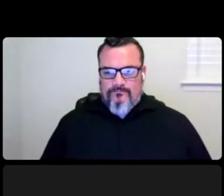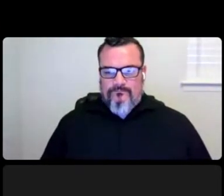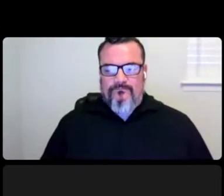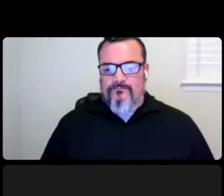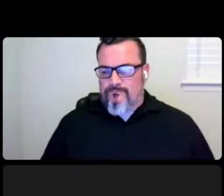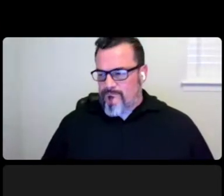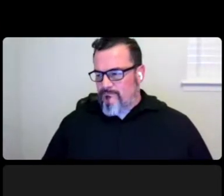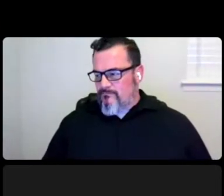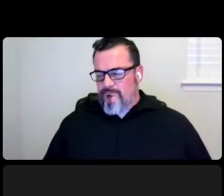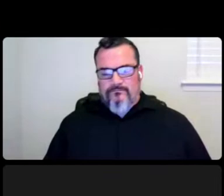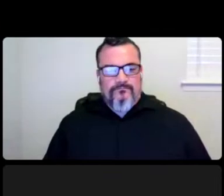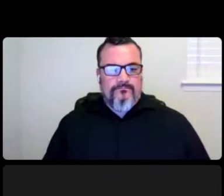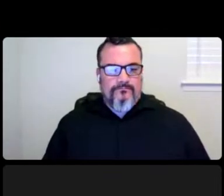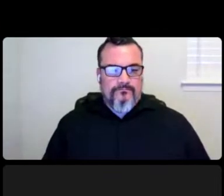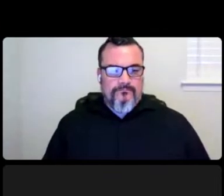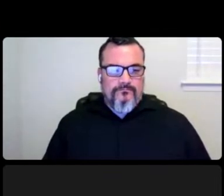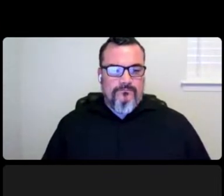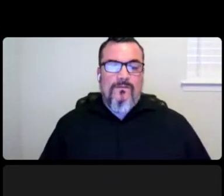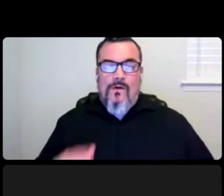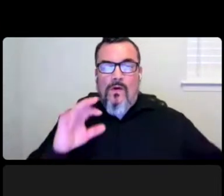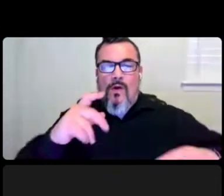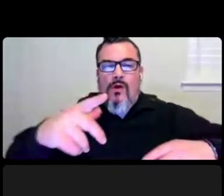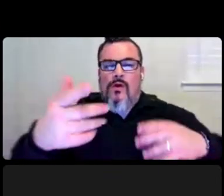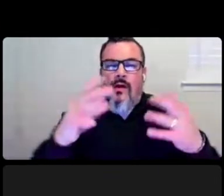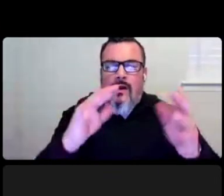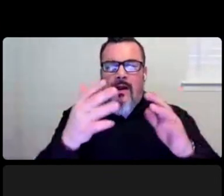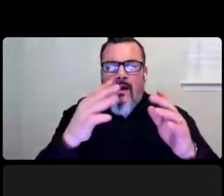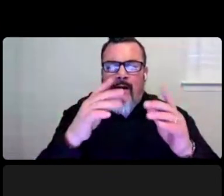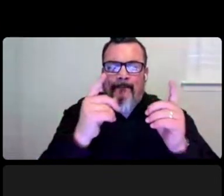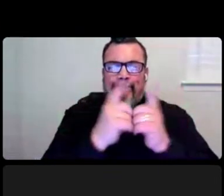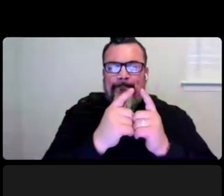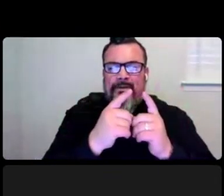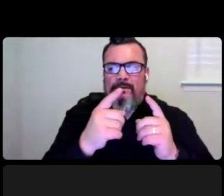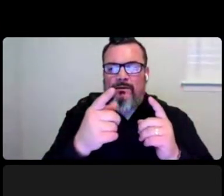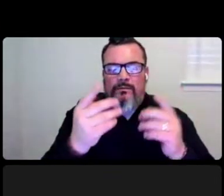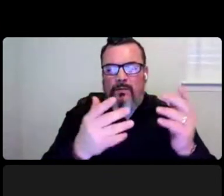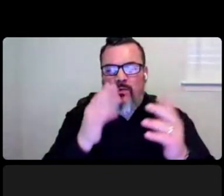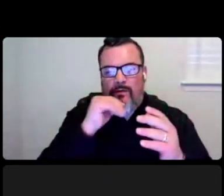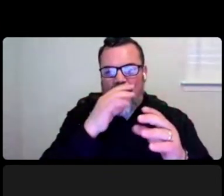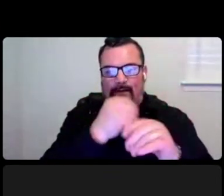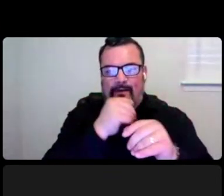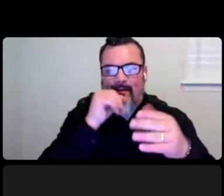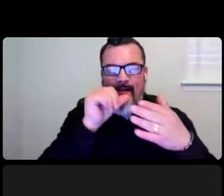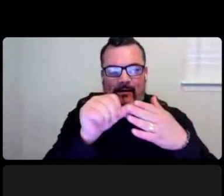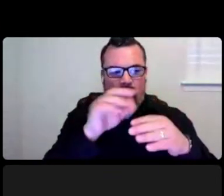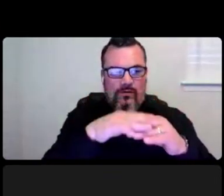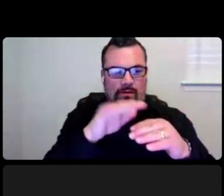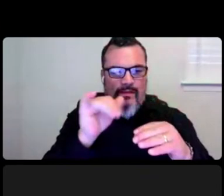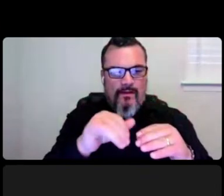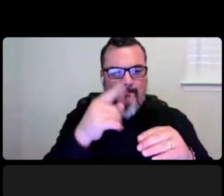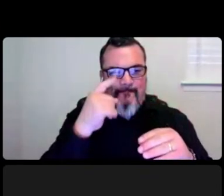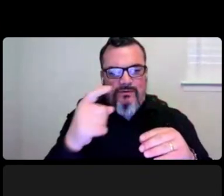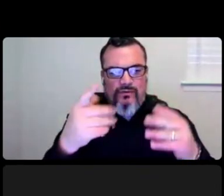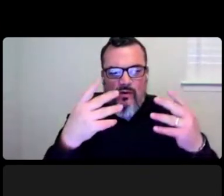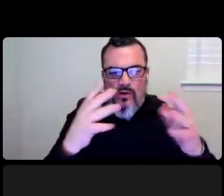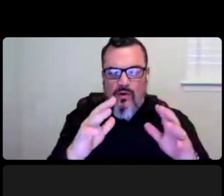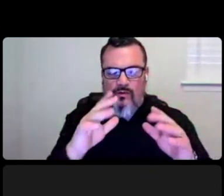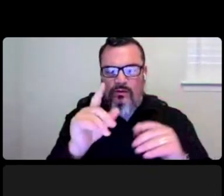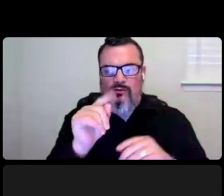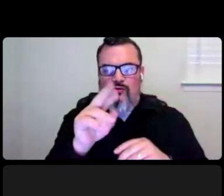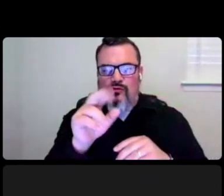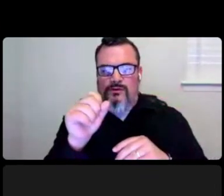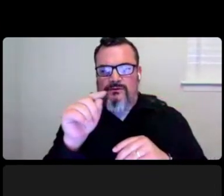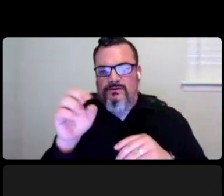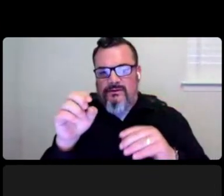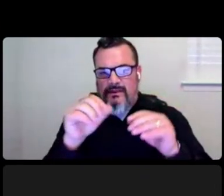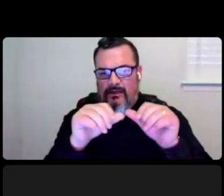it for. Well, you kind of meet, you probably won't get the letter. on that because you're already in trustee areas. It's